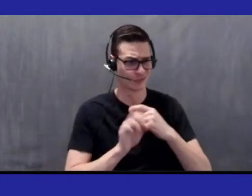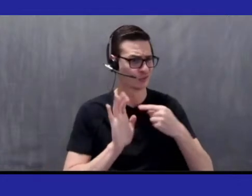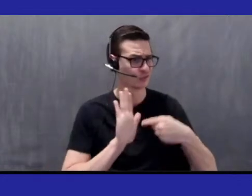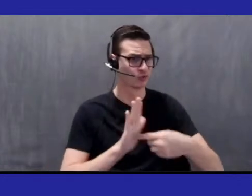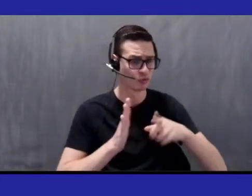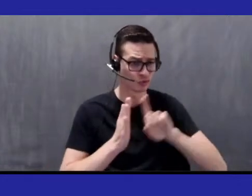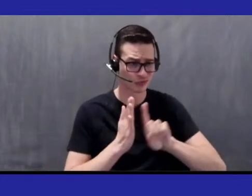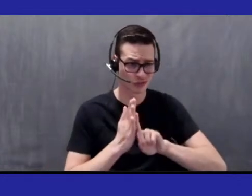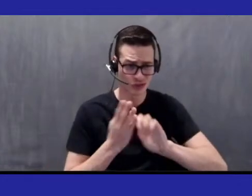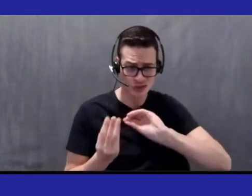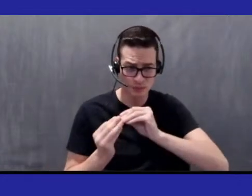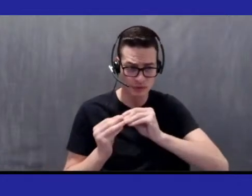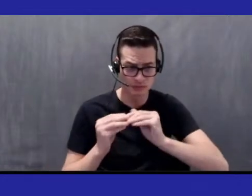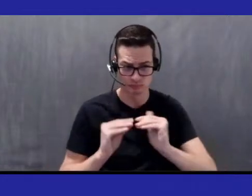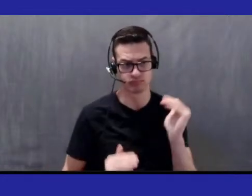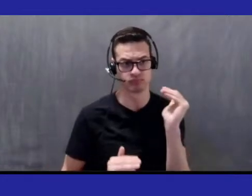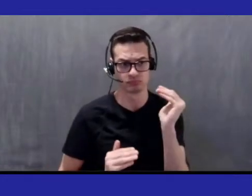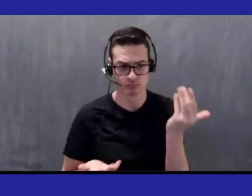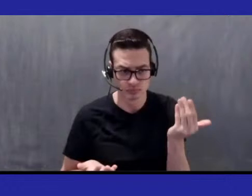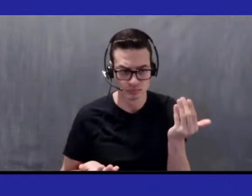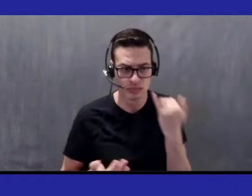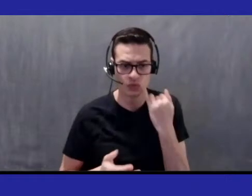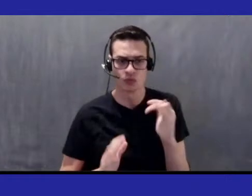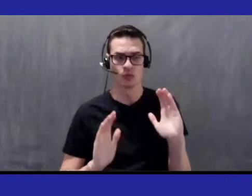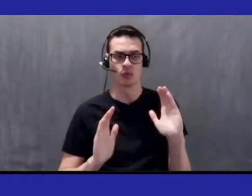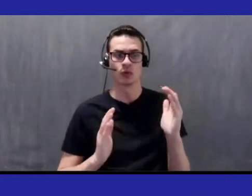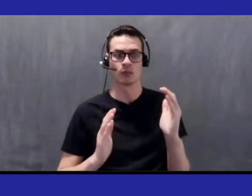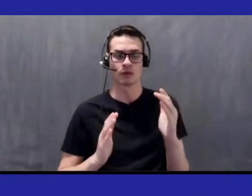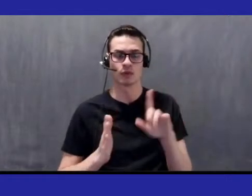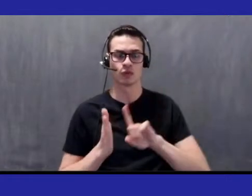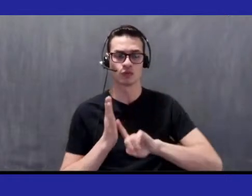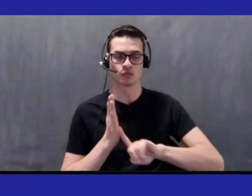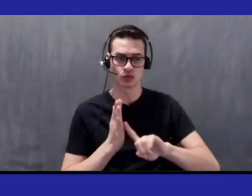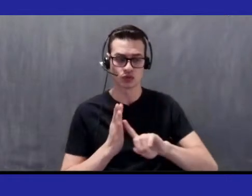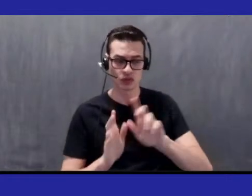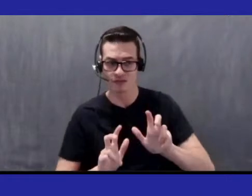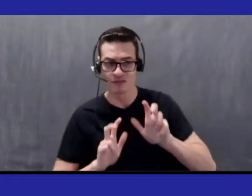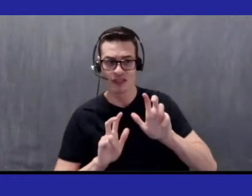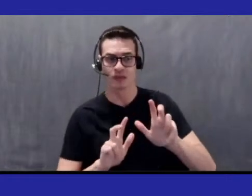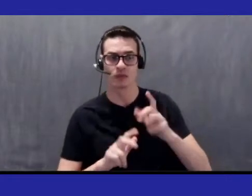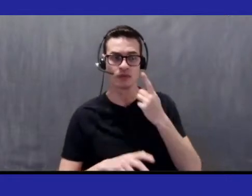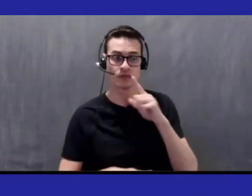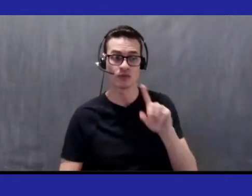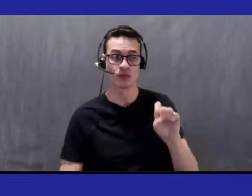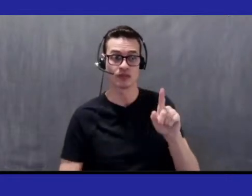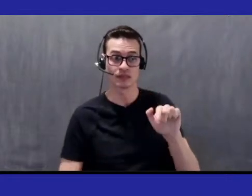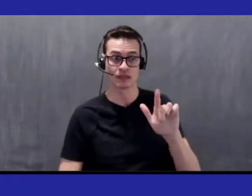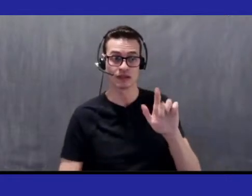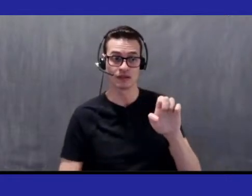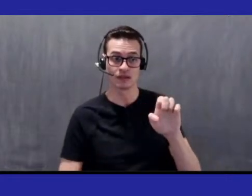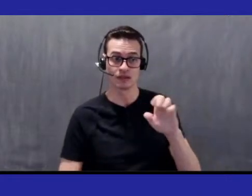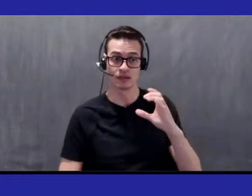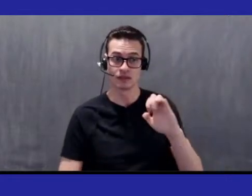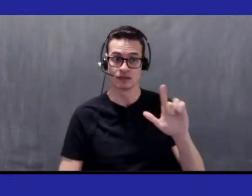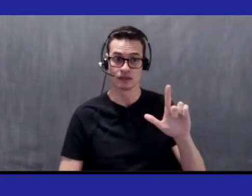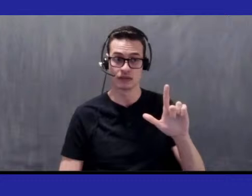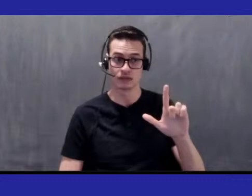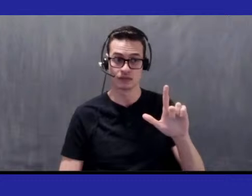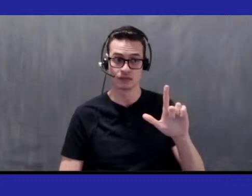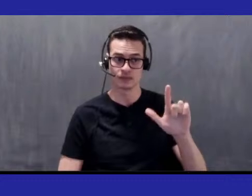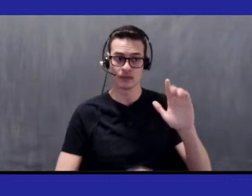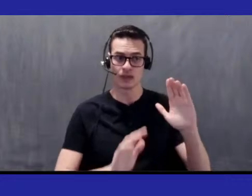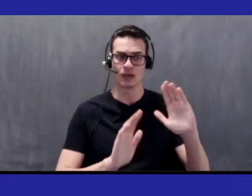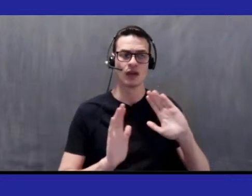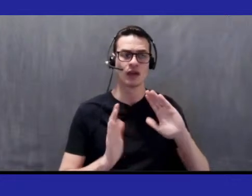you compare the research investment for sickle cell relative to cystic